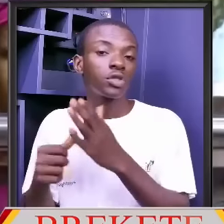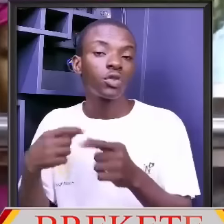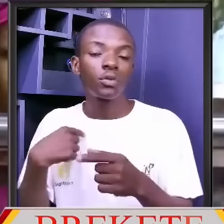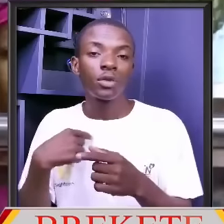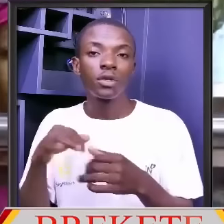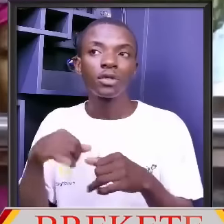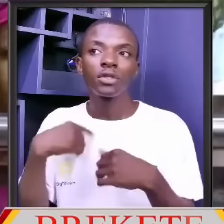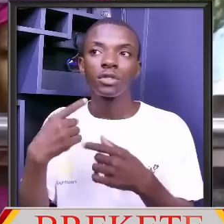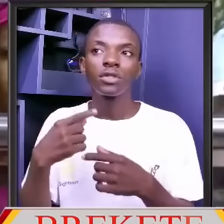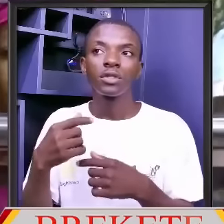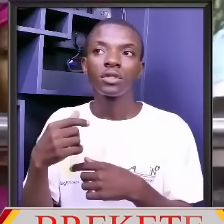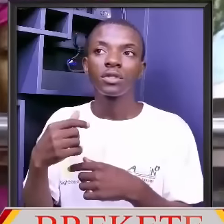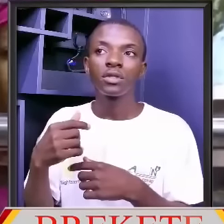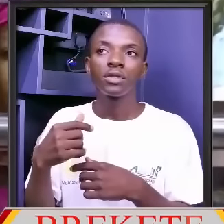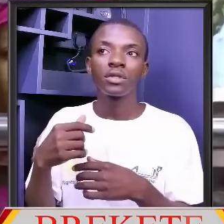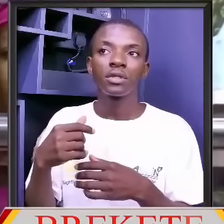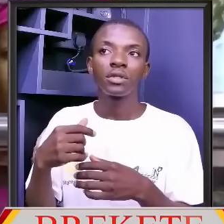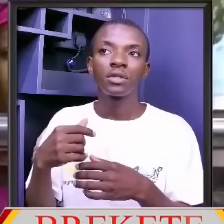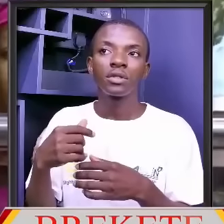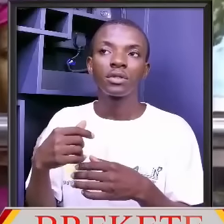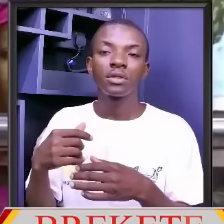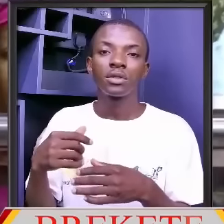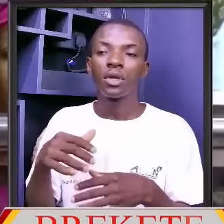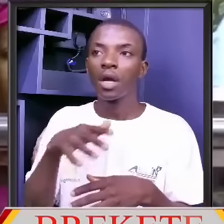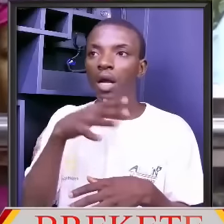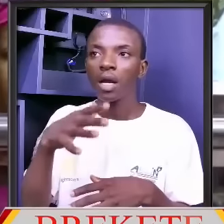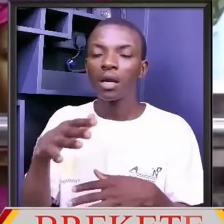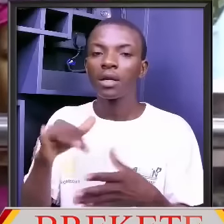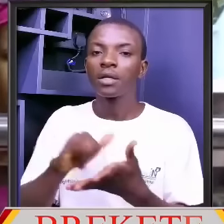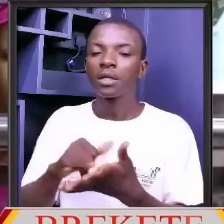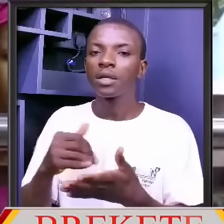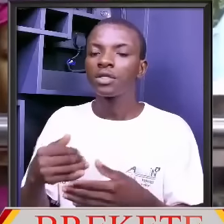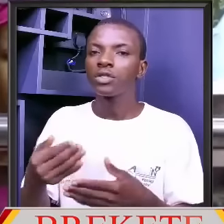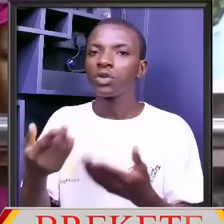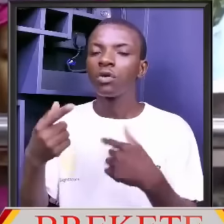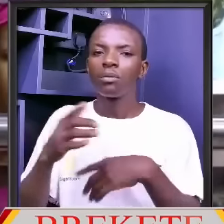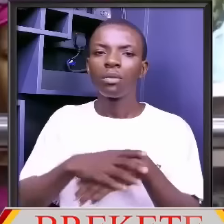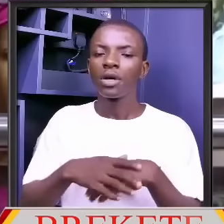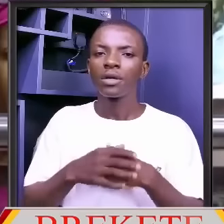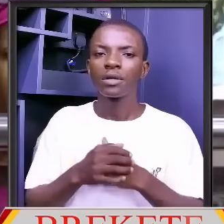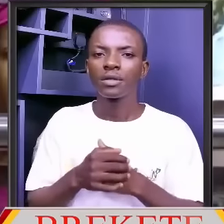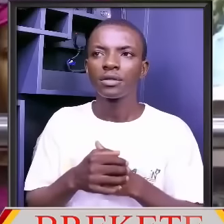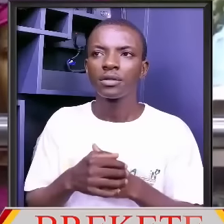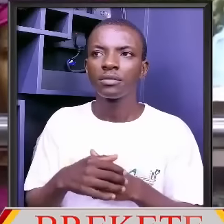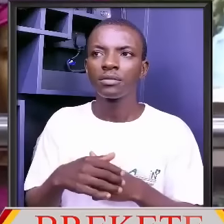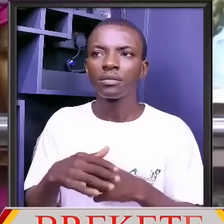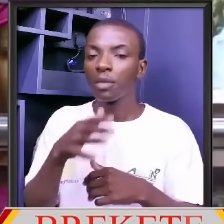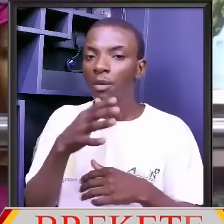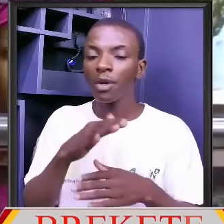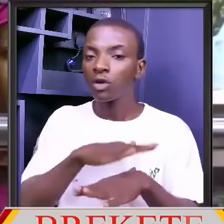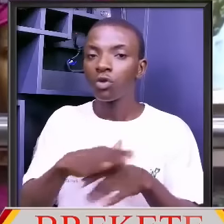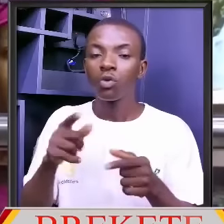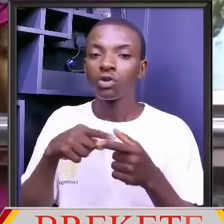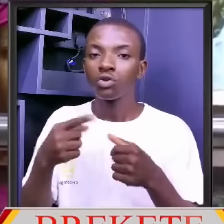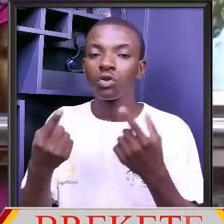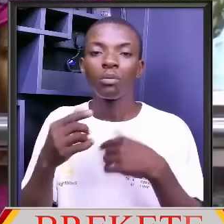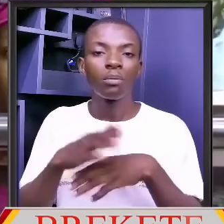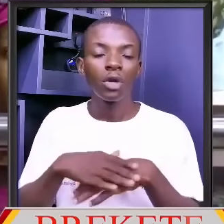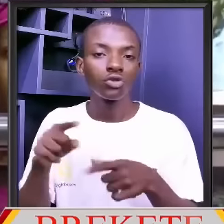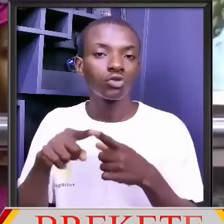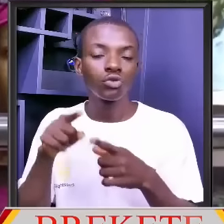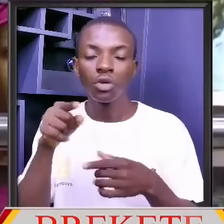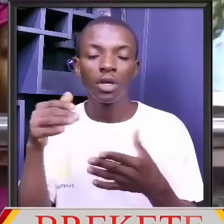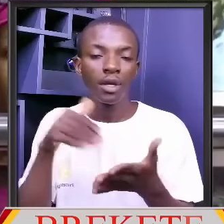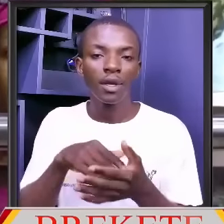tell the auntie then say me not be house help, me na a grand pikin. Say make me I beg, make I come back. Now I say mama, I no won't come back